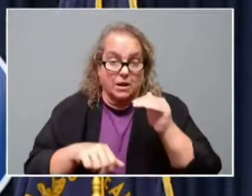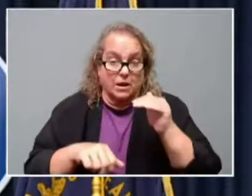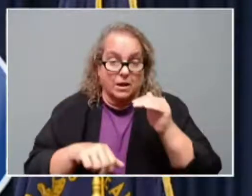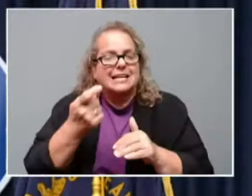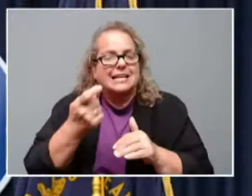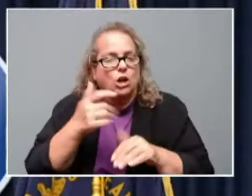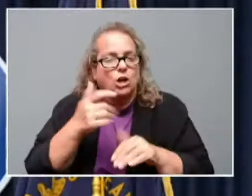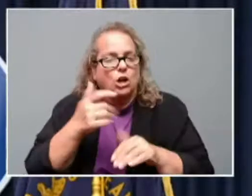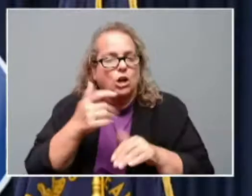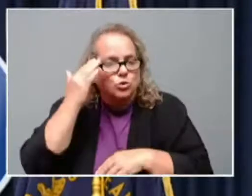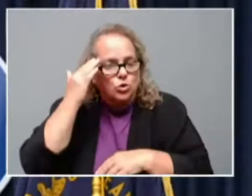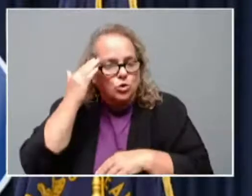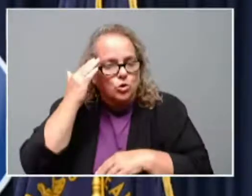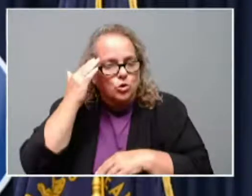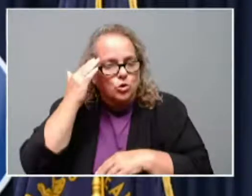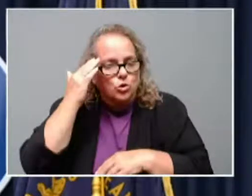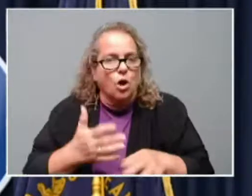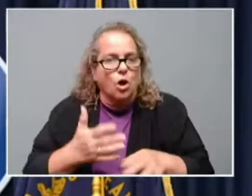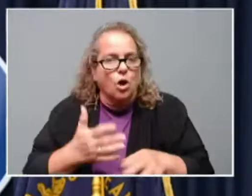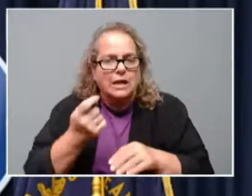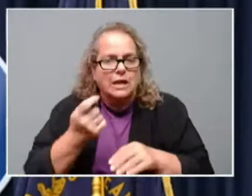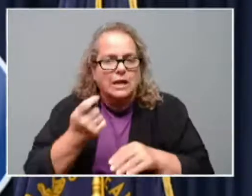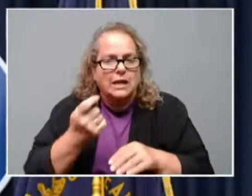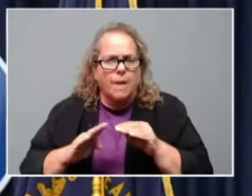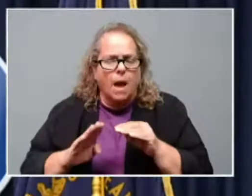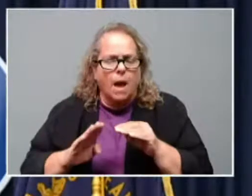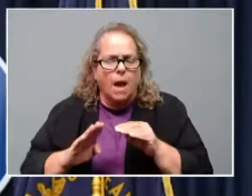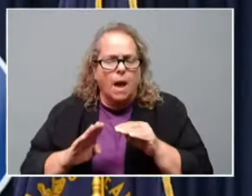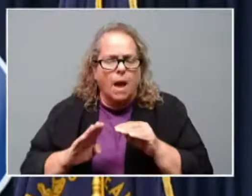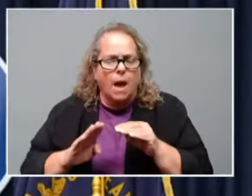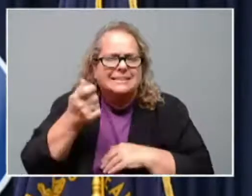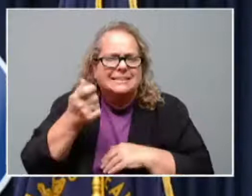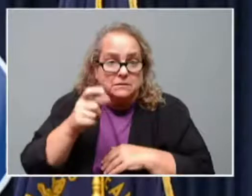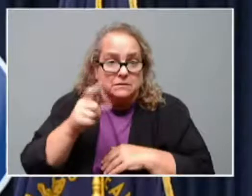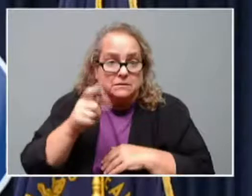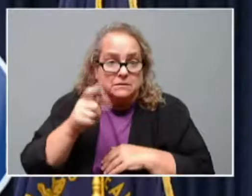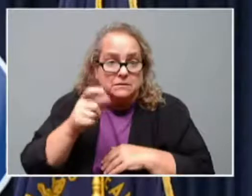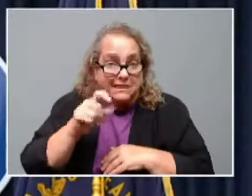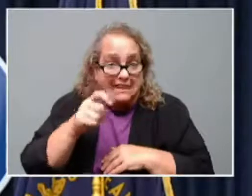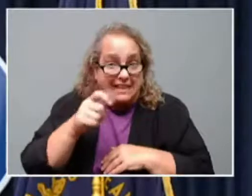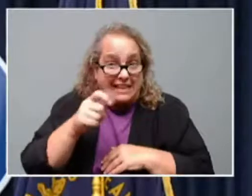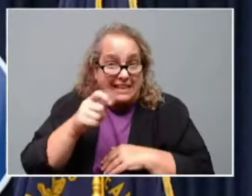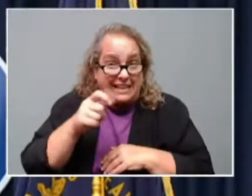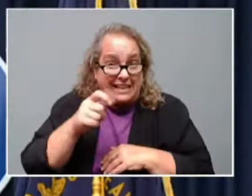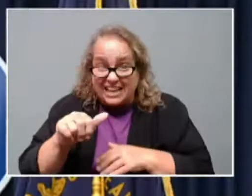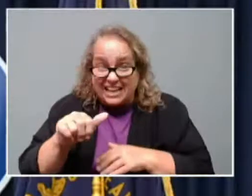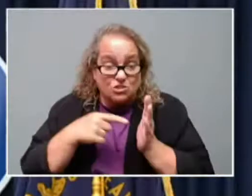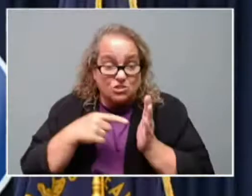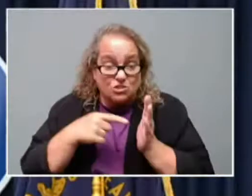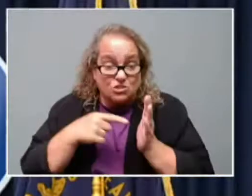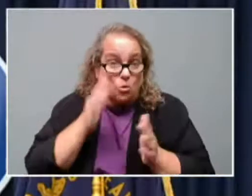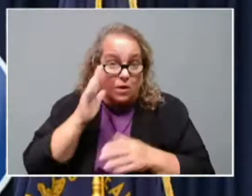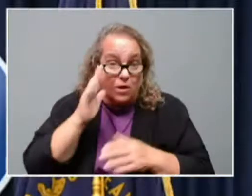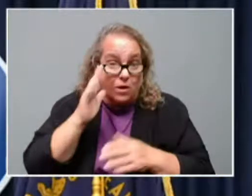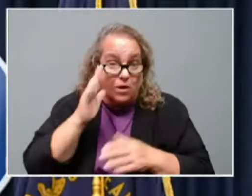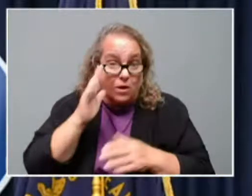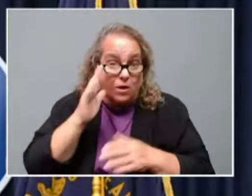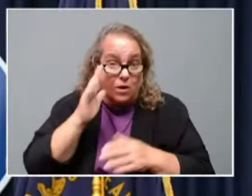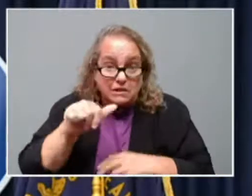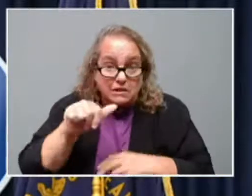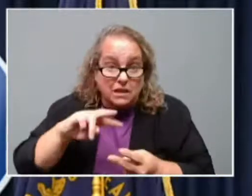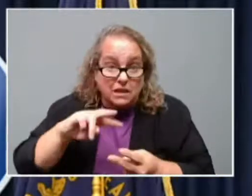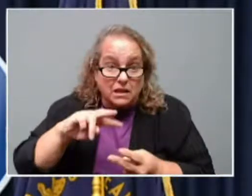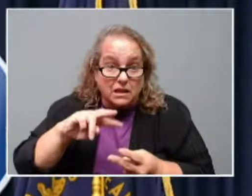just curious if there's any indication if, it's more waning immunity. Is Delta going to surge again? Is it another variant?